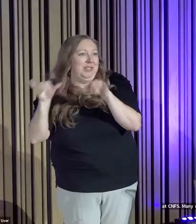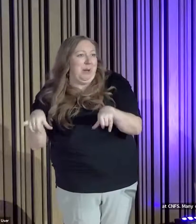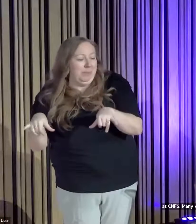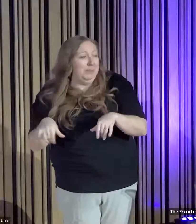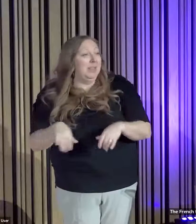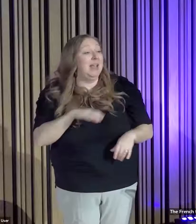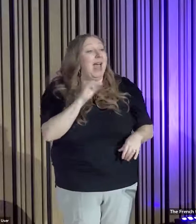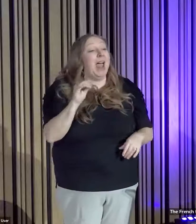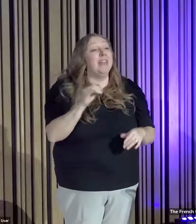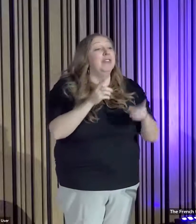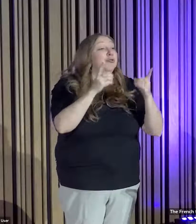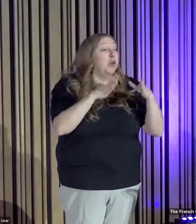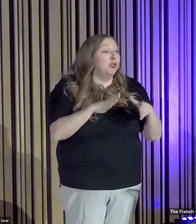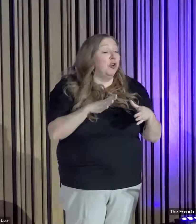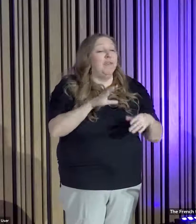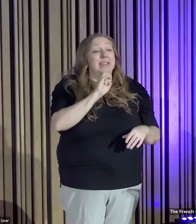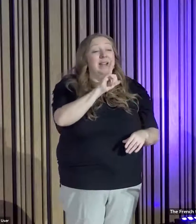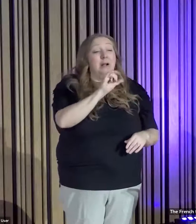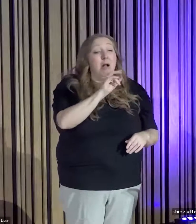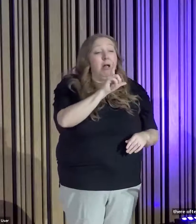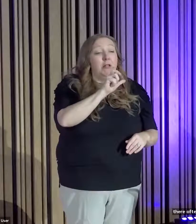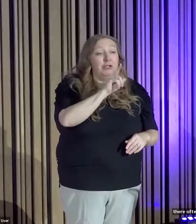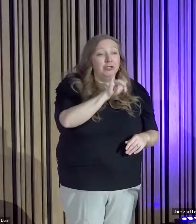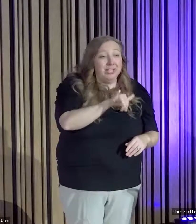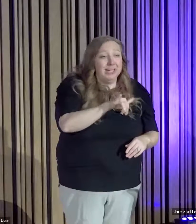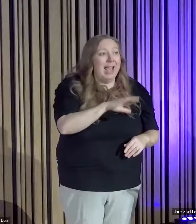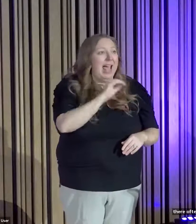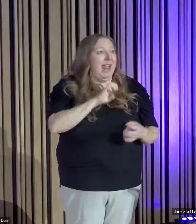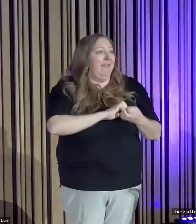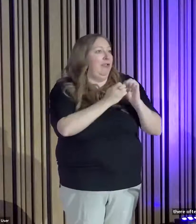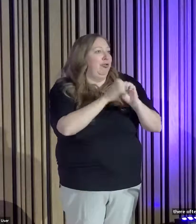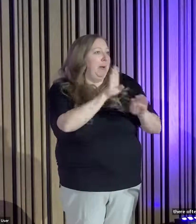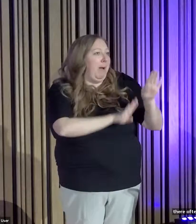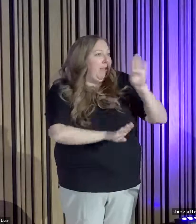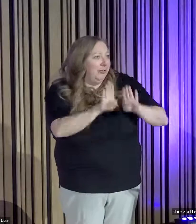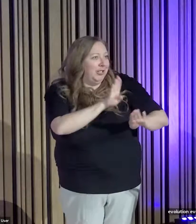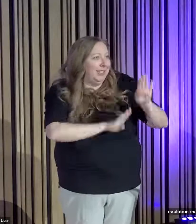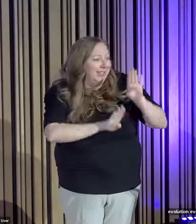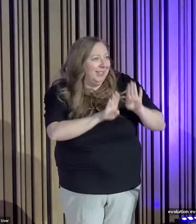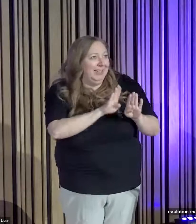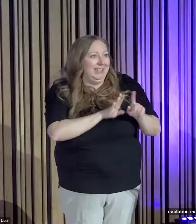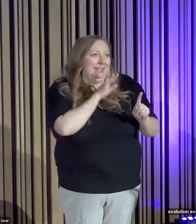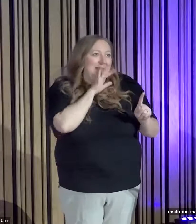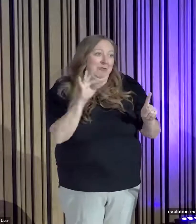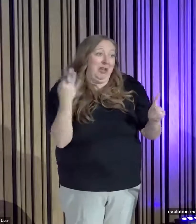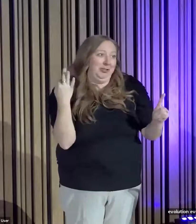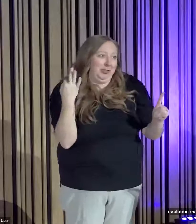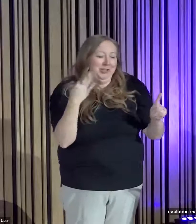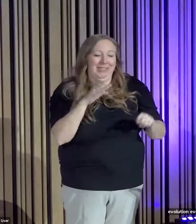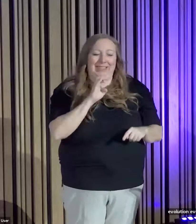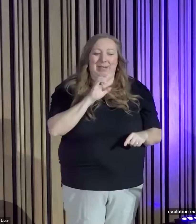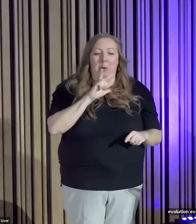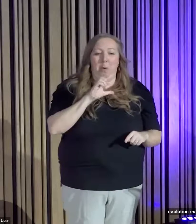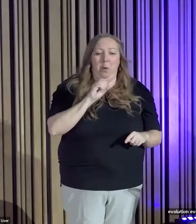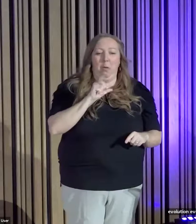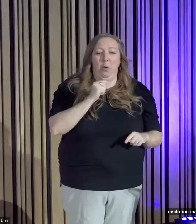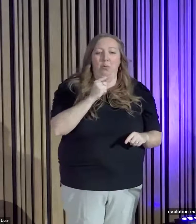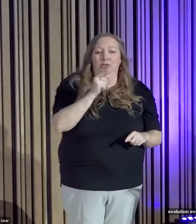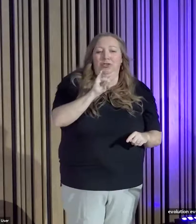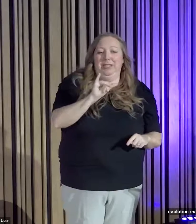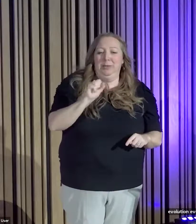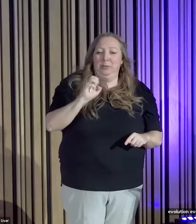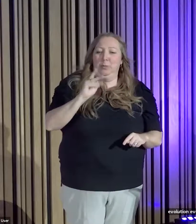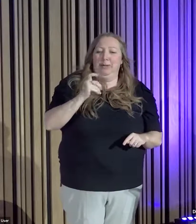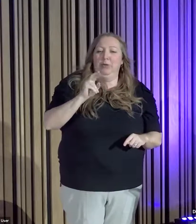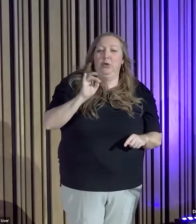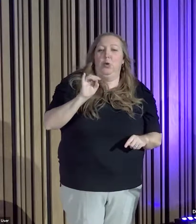of the Ecology and Evolutionary Biology section of the Institut de Biologie de l'École Normale Supérieure. And that's in Paris. So it's a great place